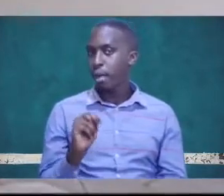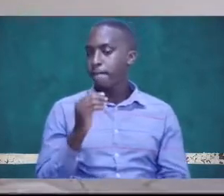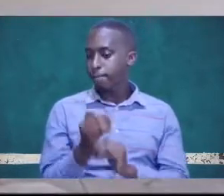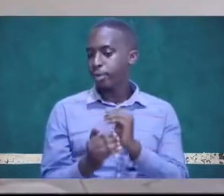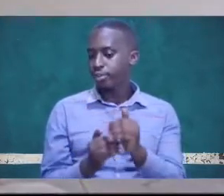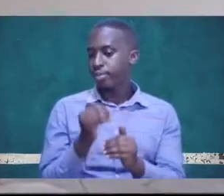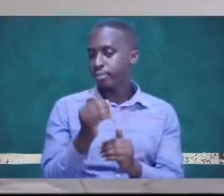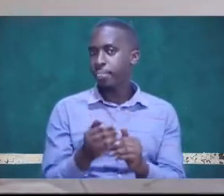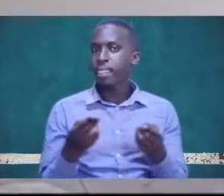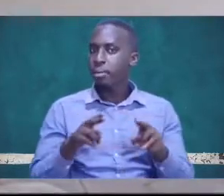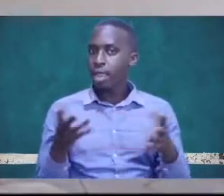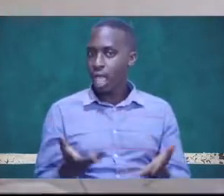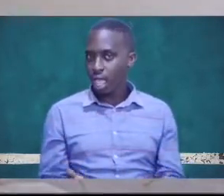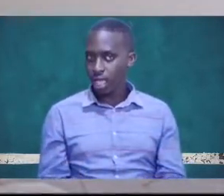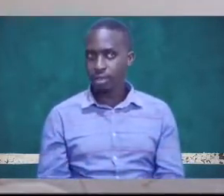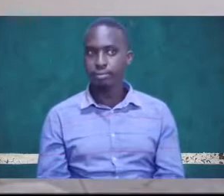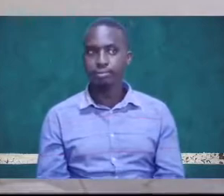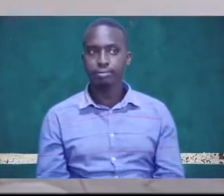process